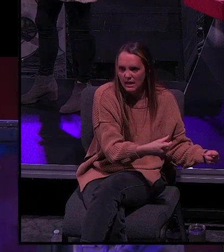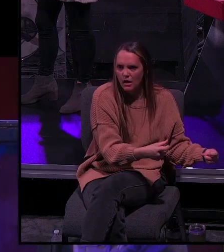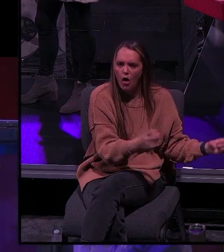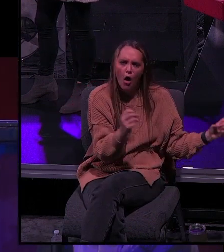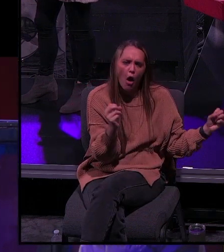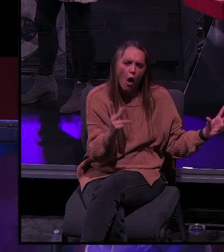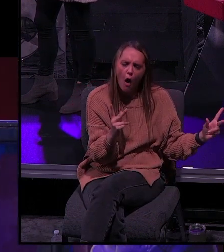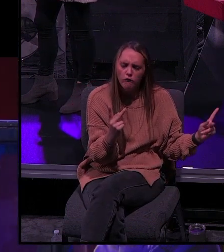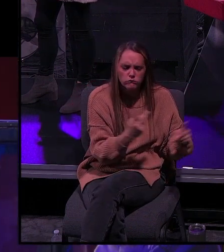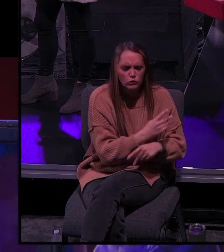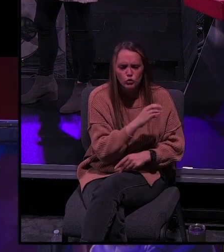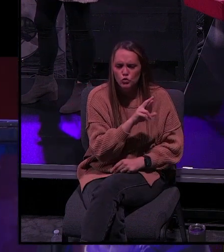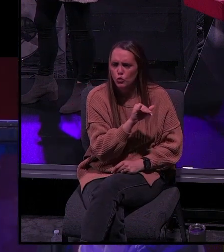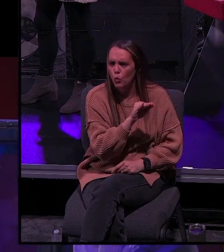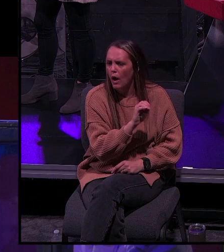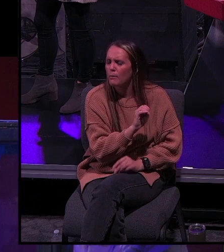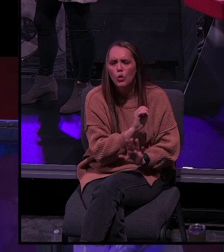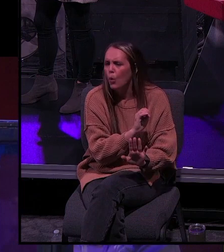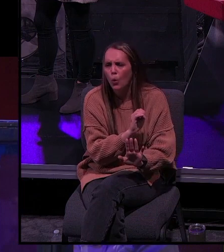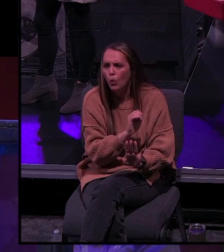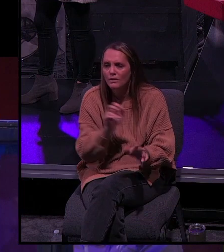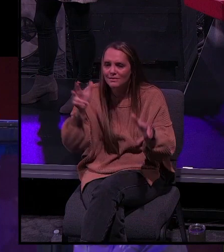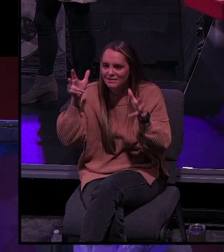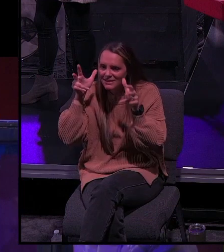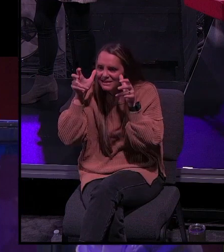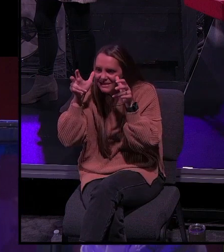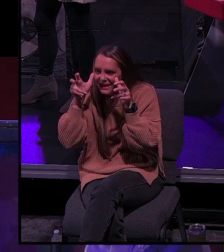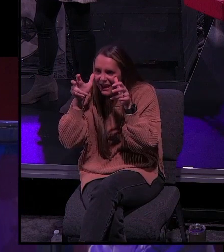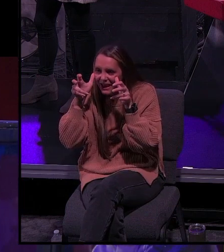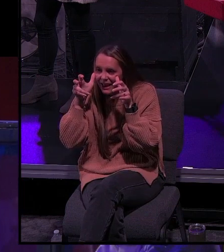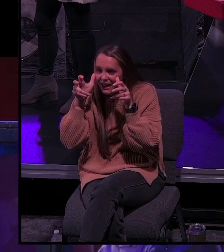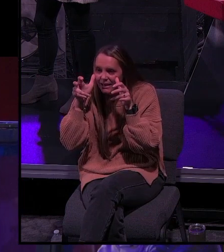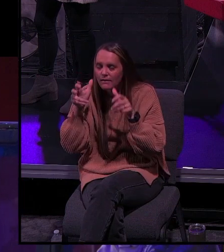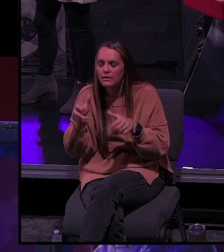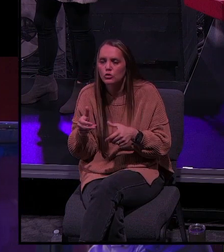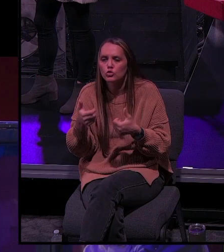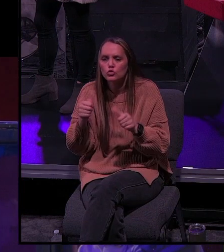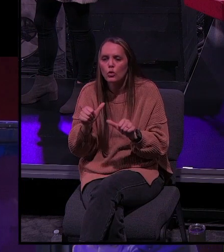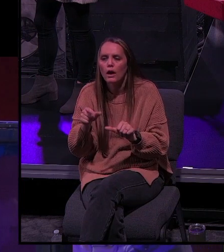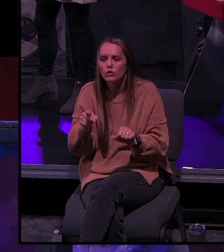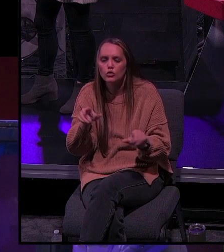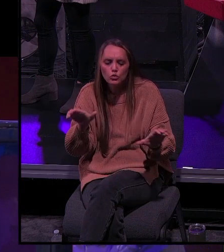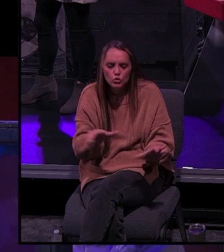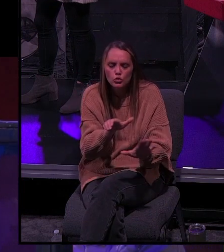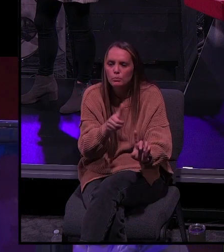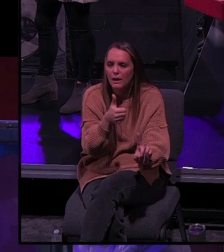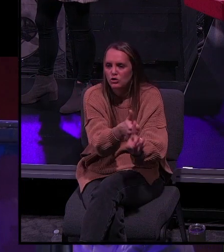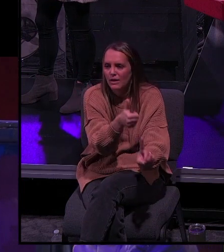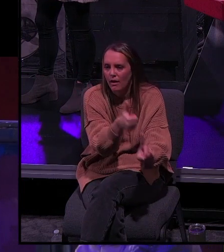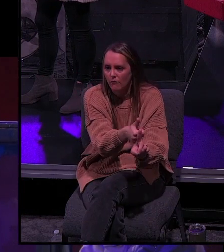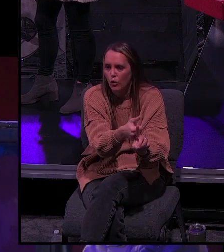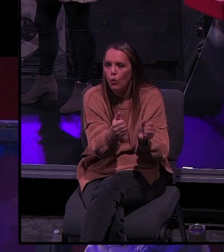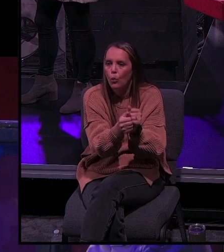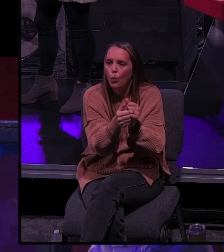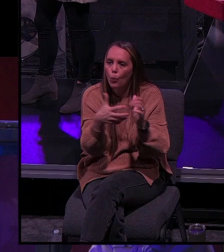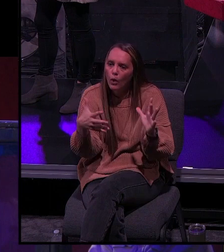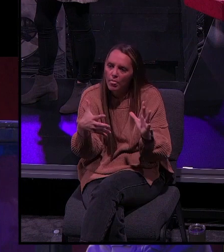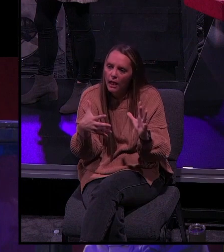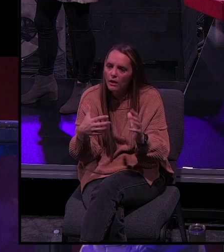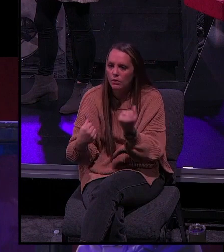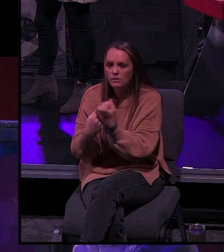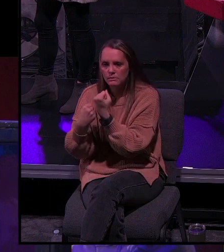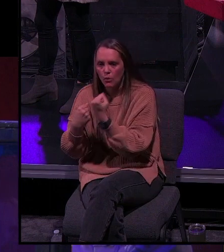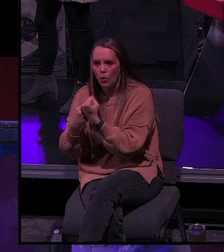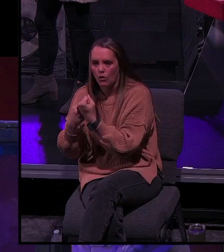No, it's not what he's up to. Satan's main goal is just to get you to act in your own power, to act unaided from the Holy Spirit. And he knows you'll